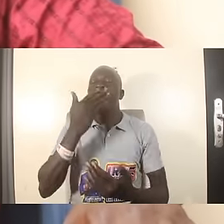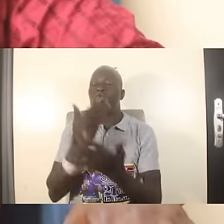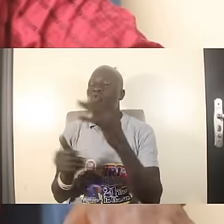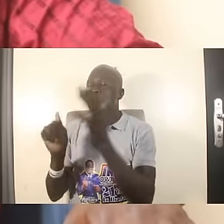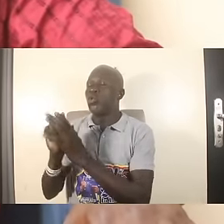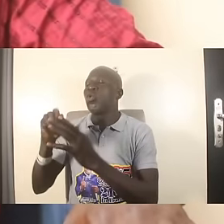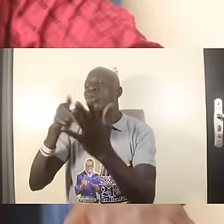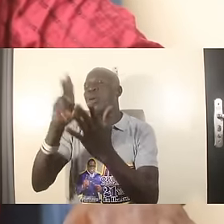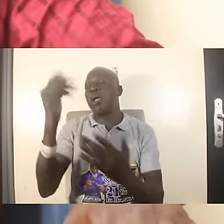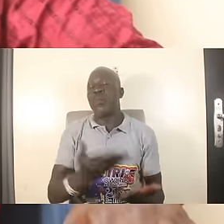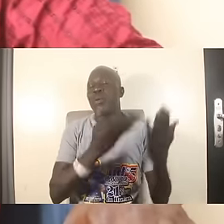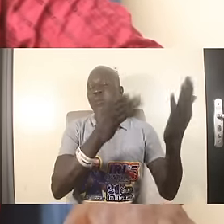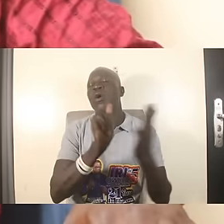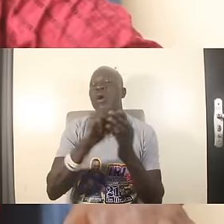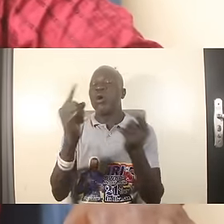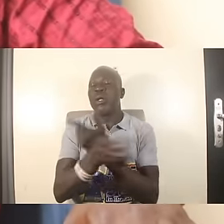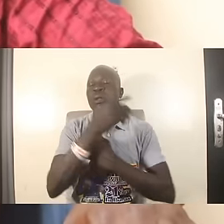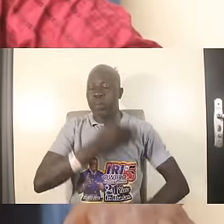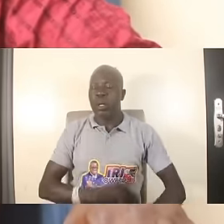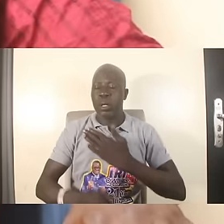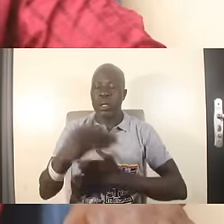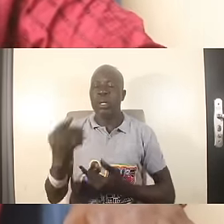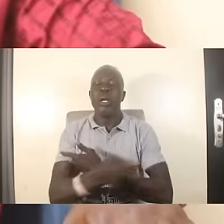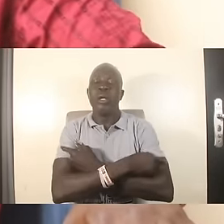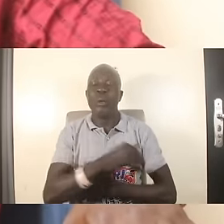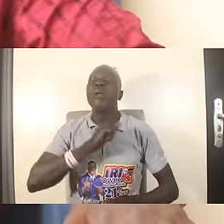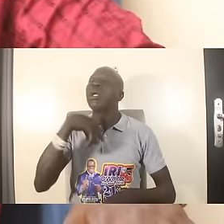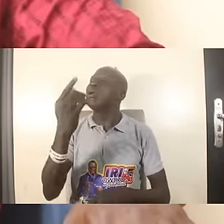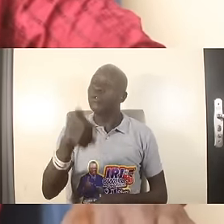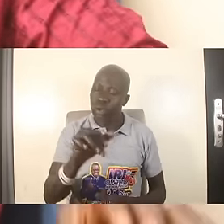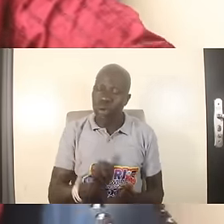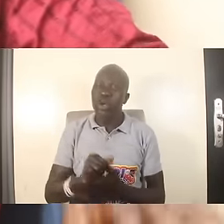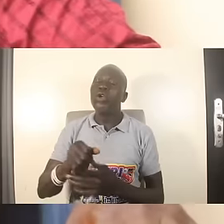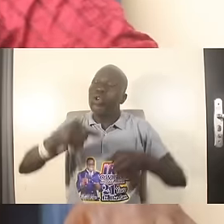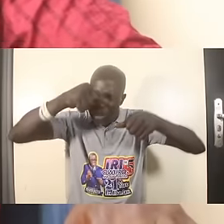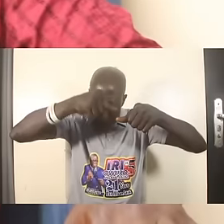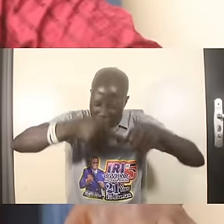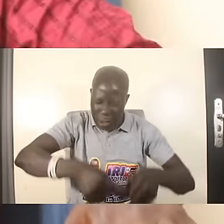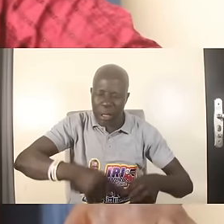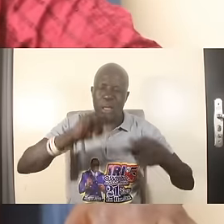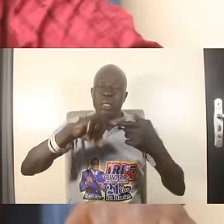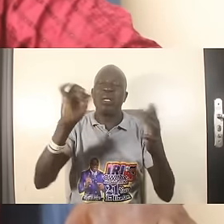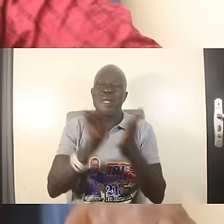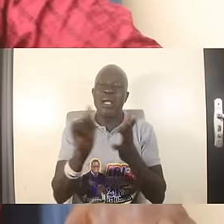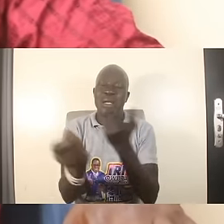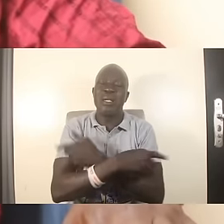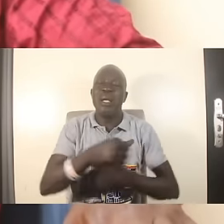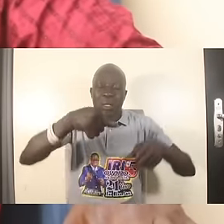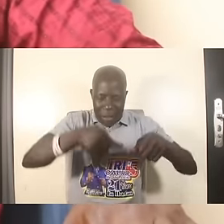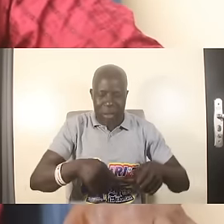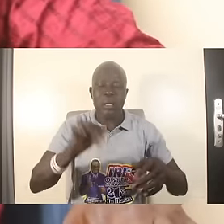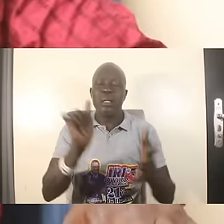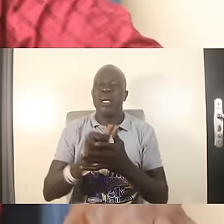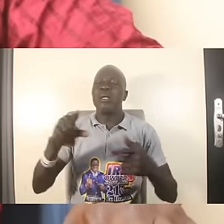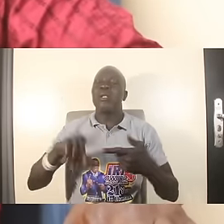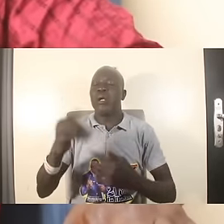especially today, Sunday, this is good for you to pray offering. All the best sayings and breath. You are to tell you, see that day. You see that my birthday. You see, lead to pass